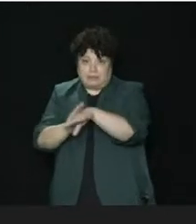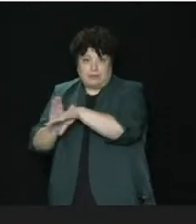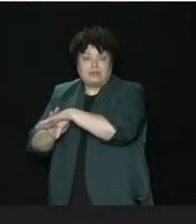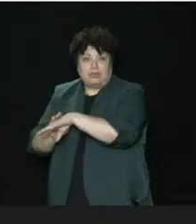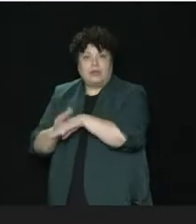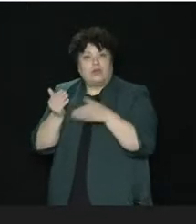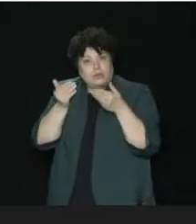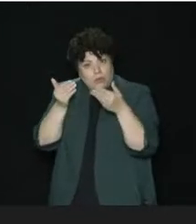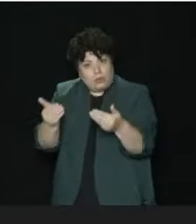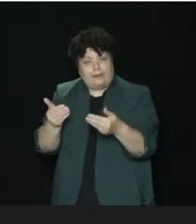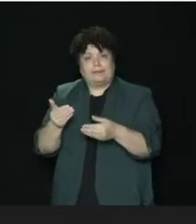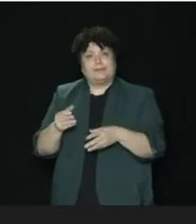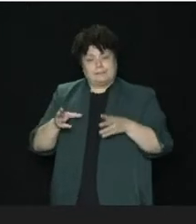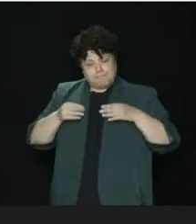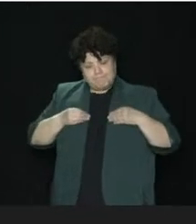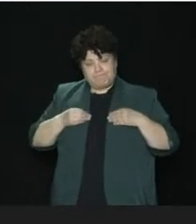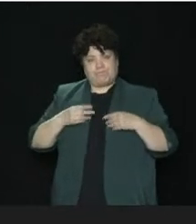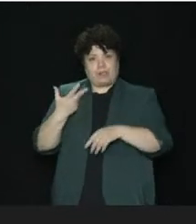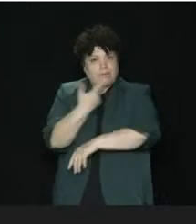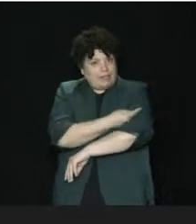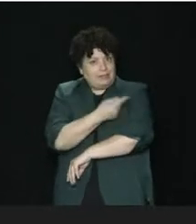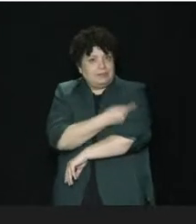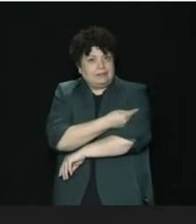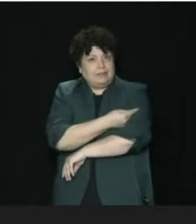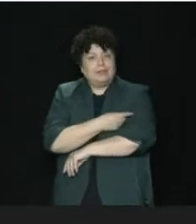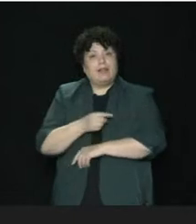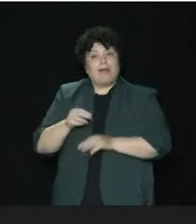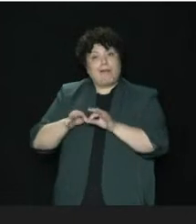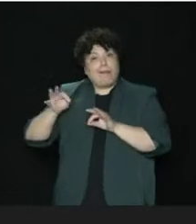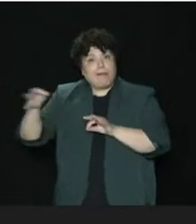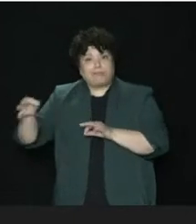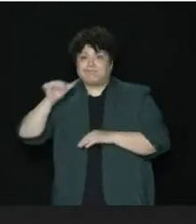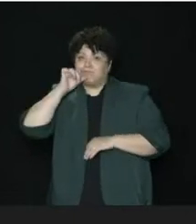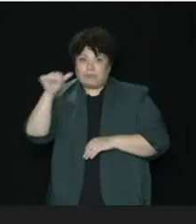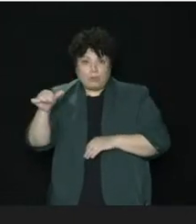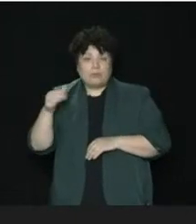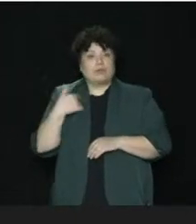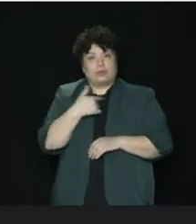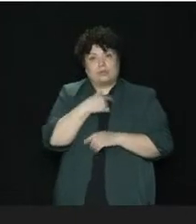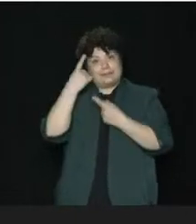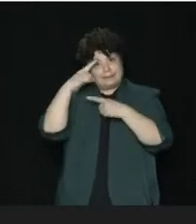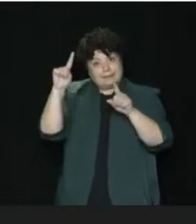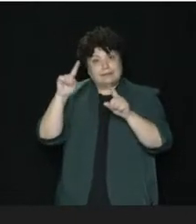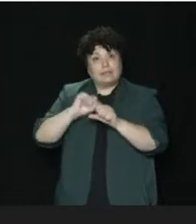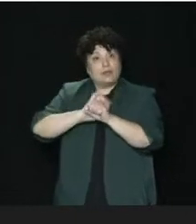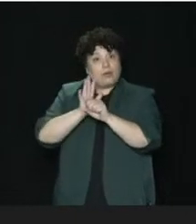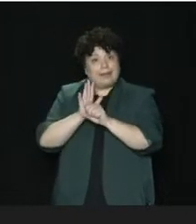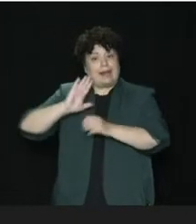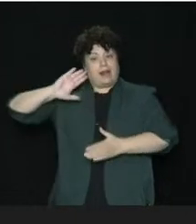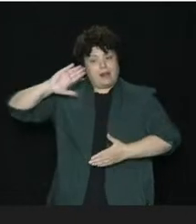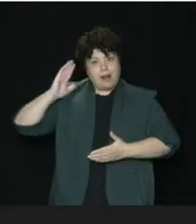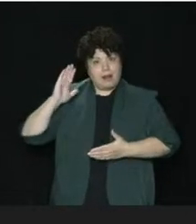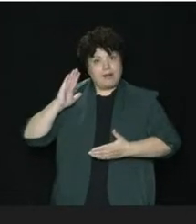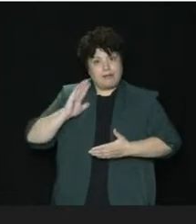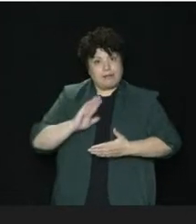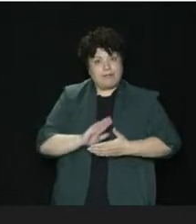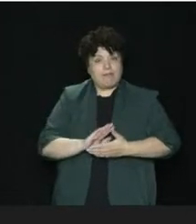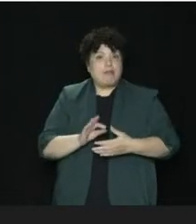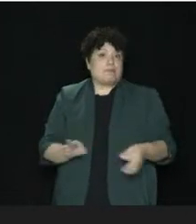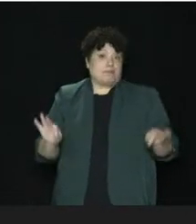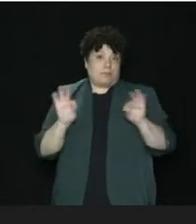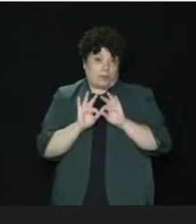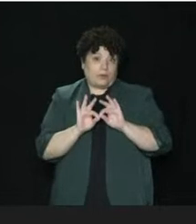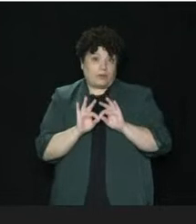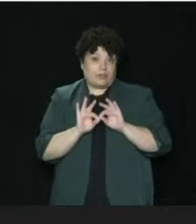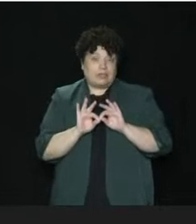get vaccinated as quickly as possible so we can get through this, so we can see case numbers drive down and we